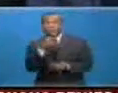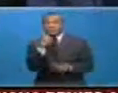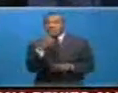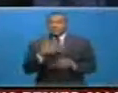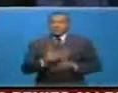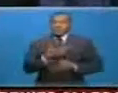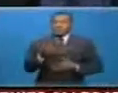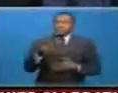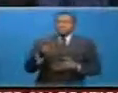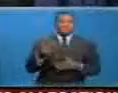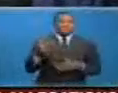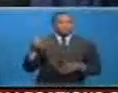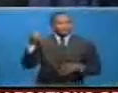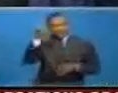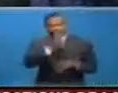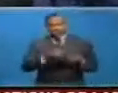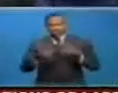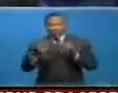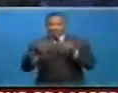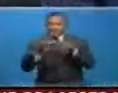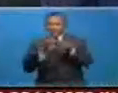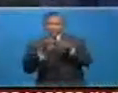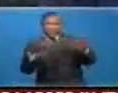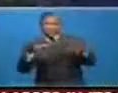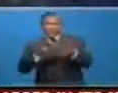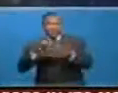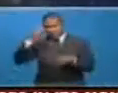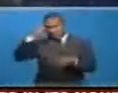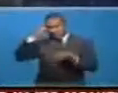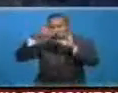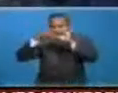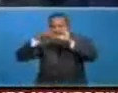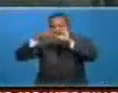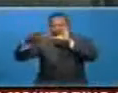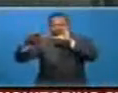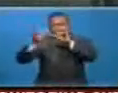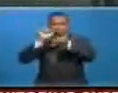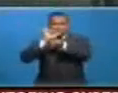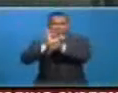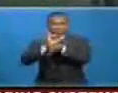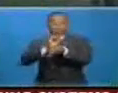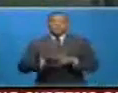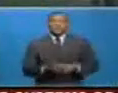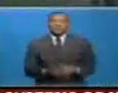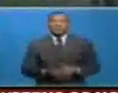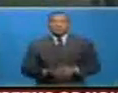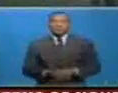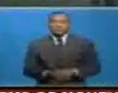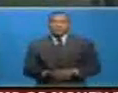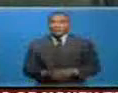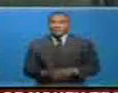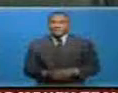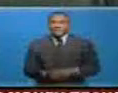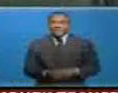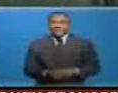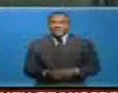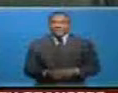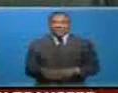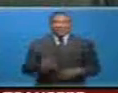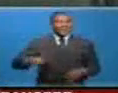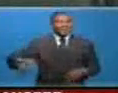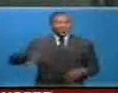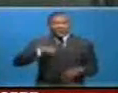expressed the need for Africans to break free of mental slavery and develop the continent. We need to be united in